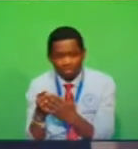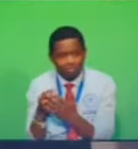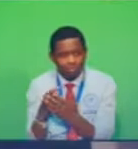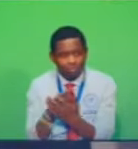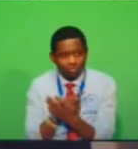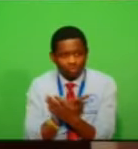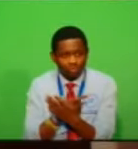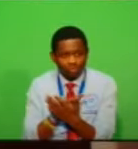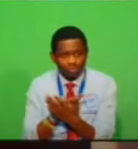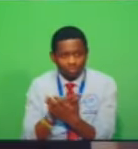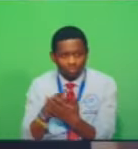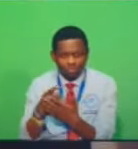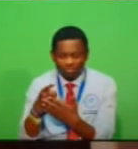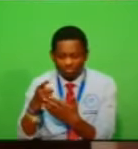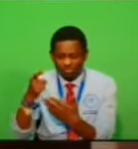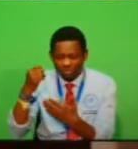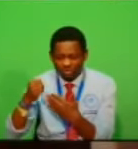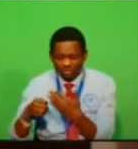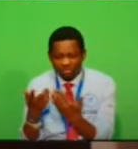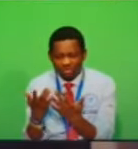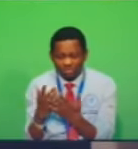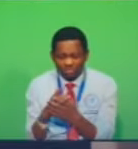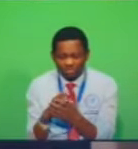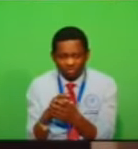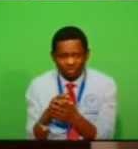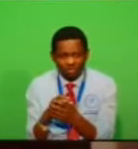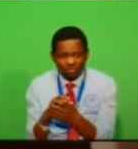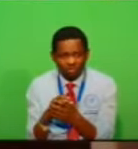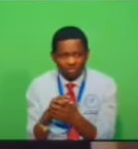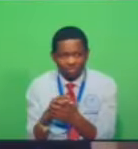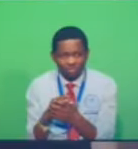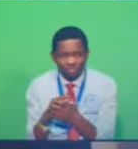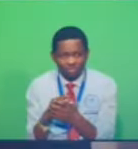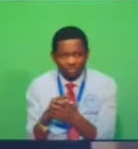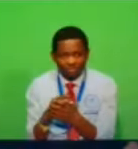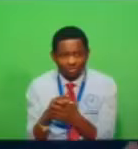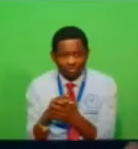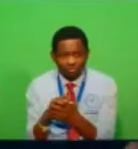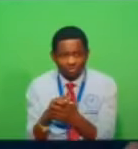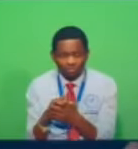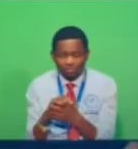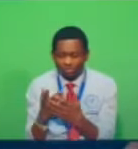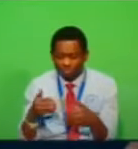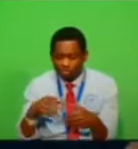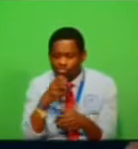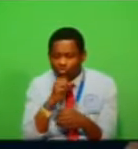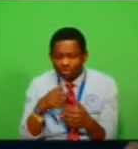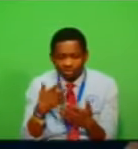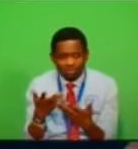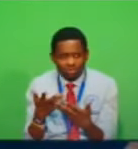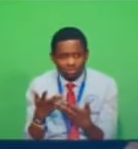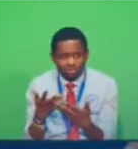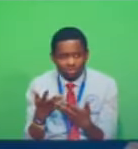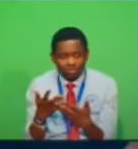this is a 77-year-old gentleman, very distinguished gentleman. He says, oh, yes, I know. I watched your sermon. Beloved,